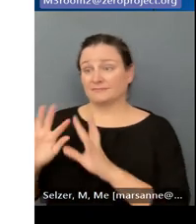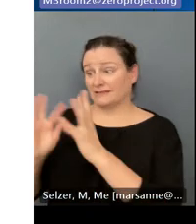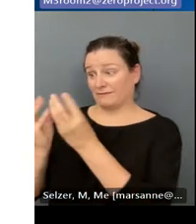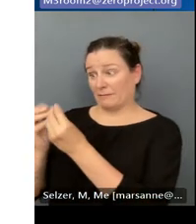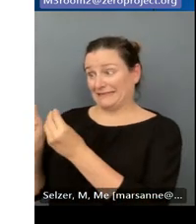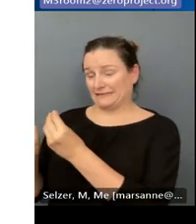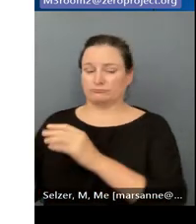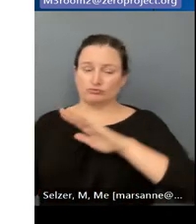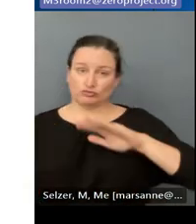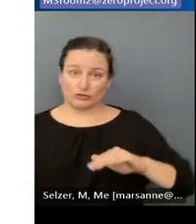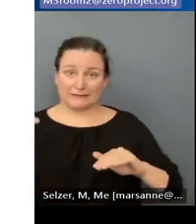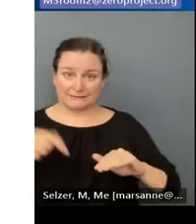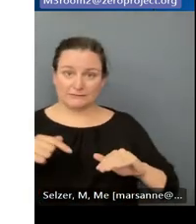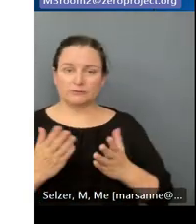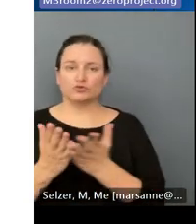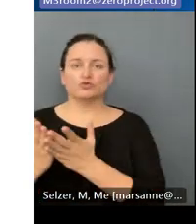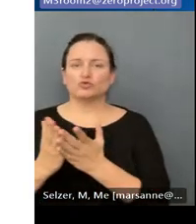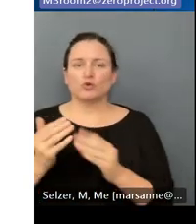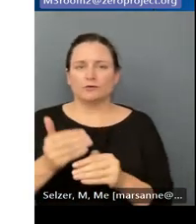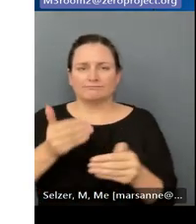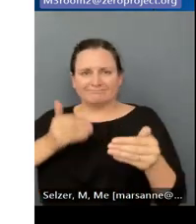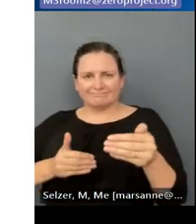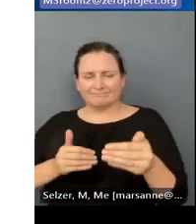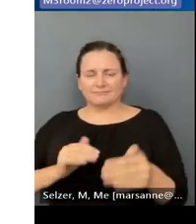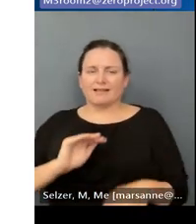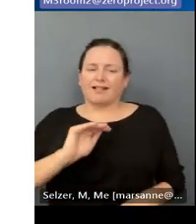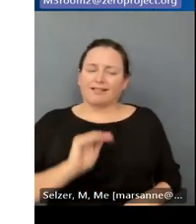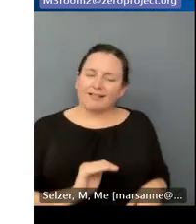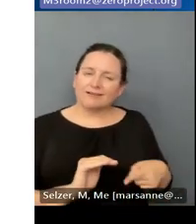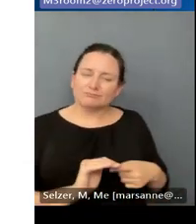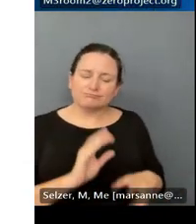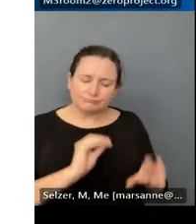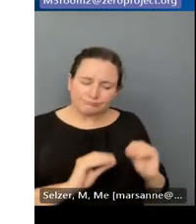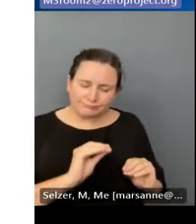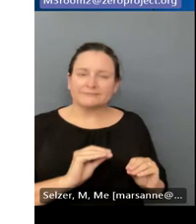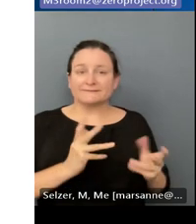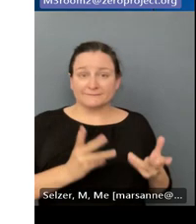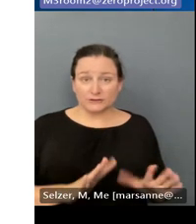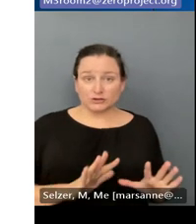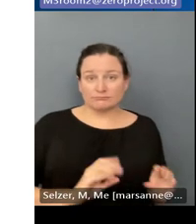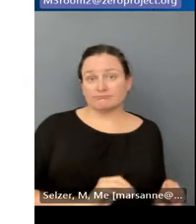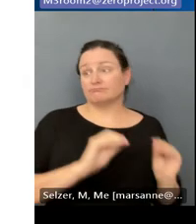the children has 13 or 14 years. It